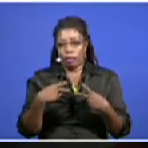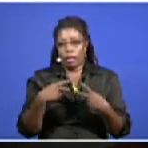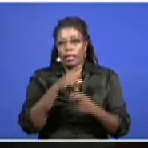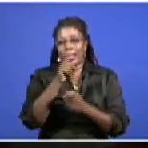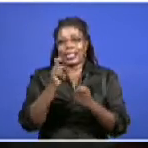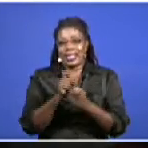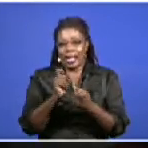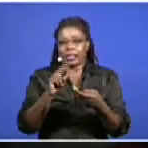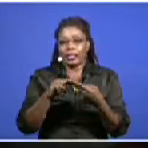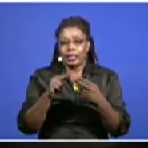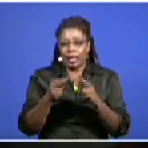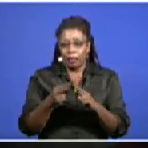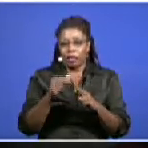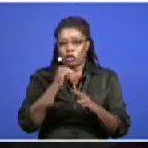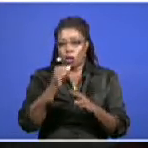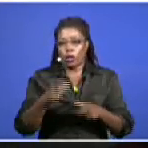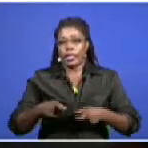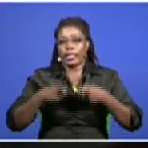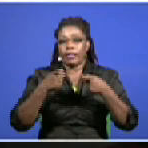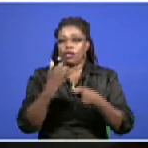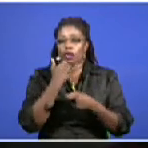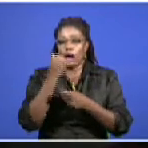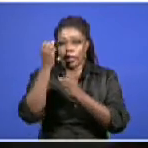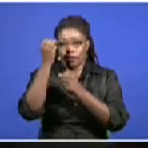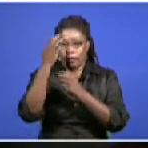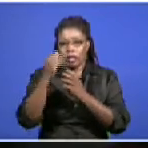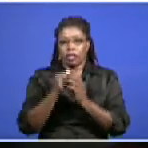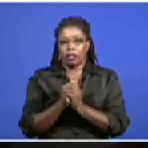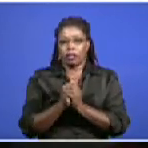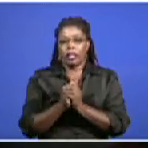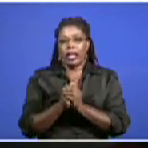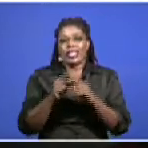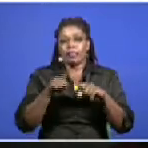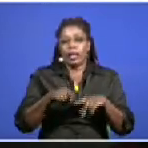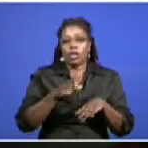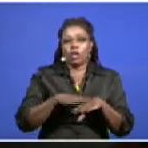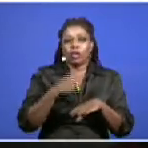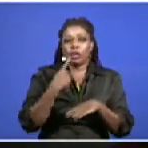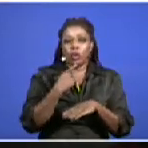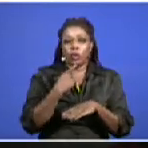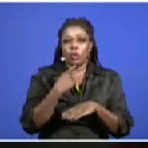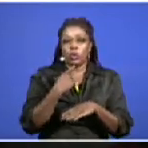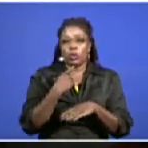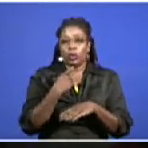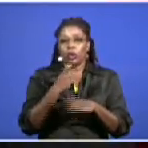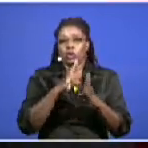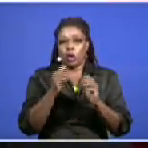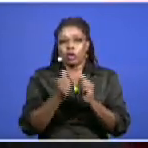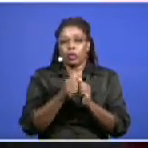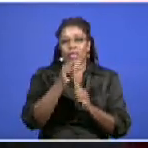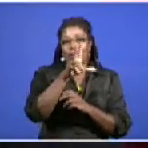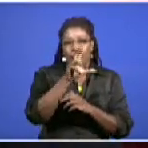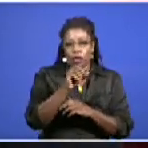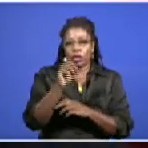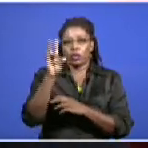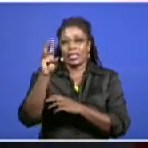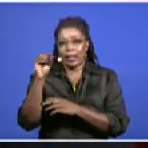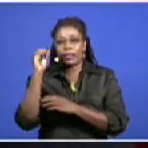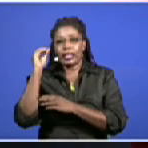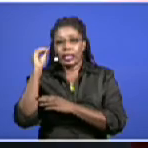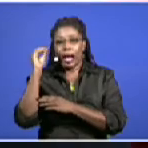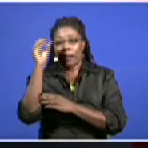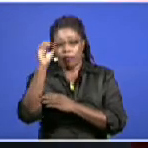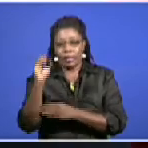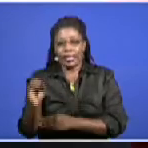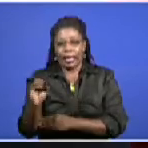I don't want to give you misleading information. But depending on who you speak to, it could range from anywhere from 30% to 70%. Haitian Pastors League